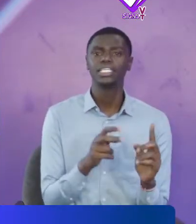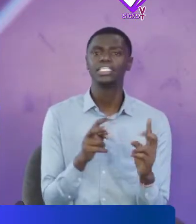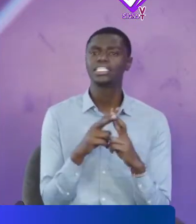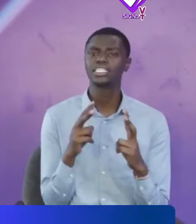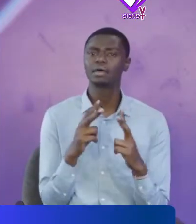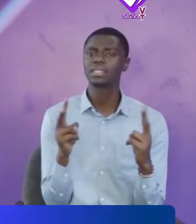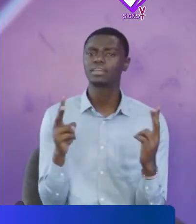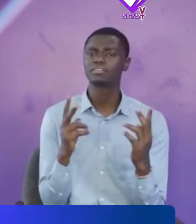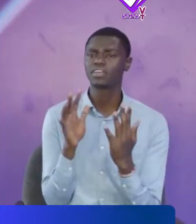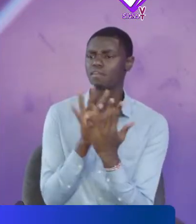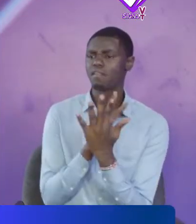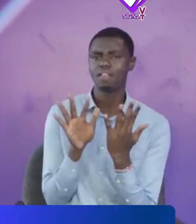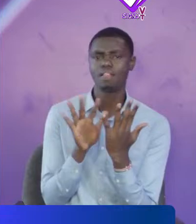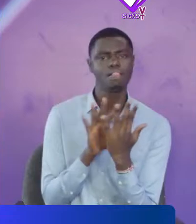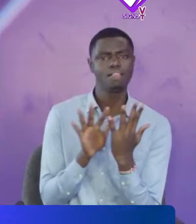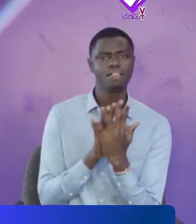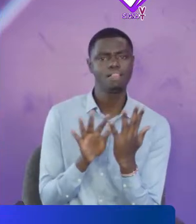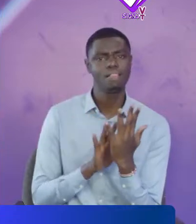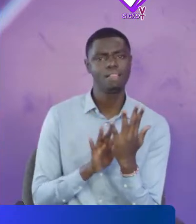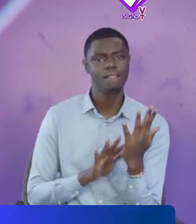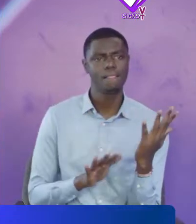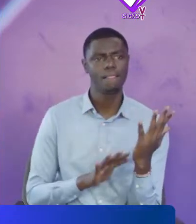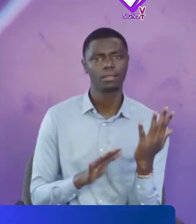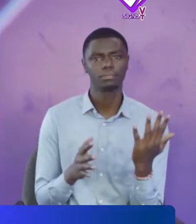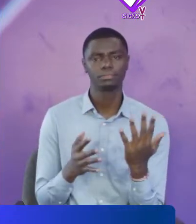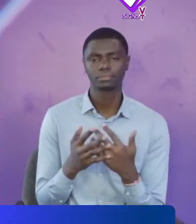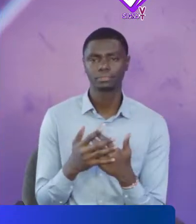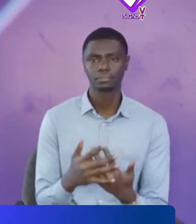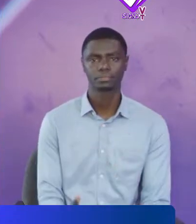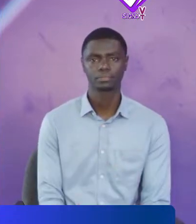Yes, So remain, what do you mean remain? Remain where?